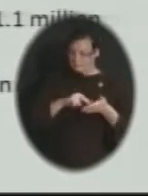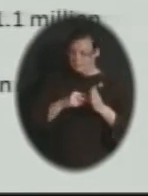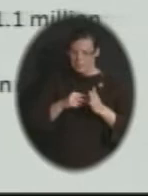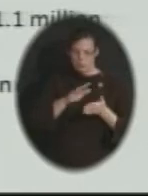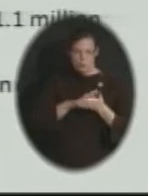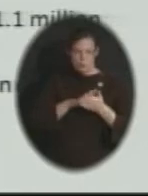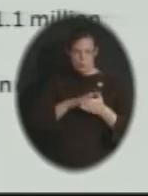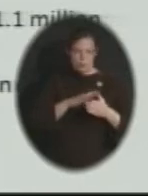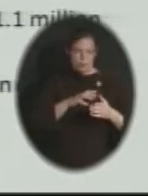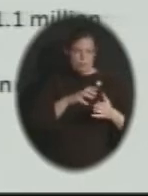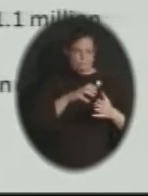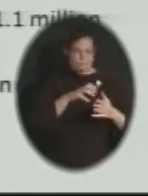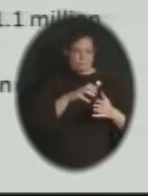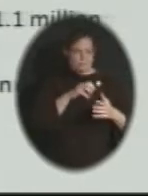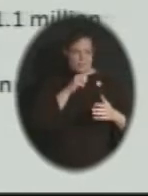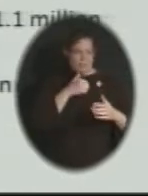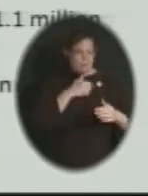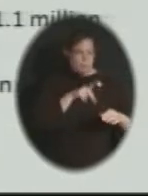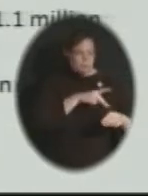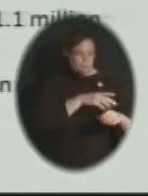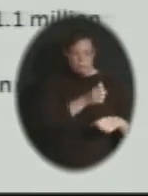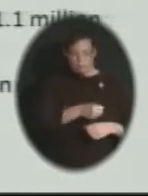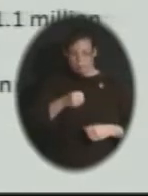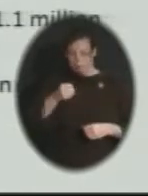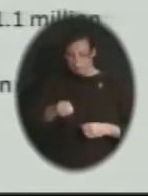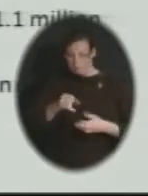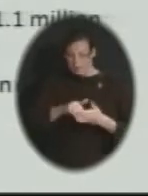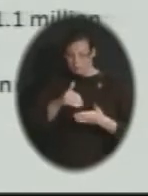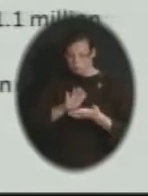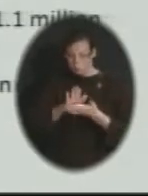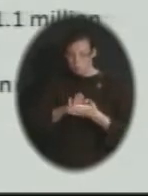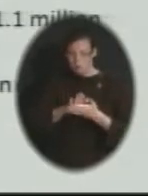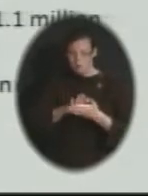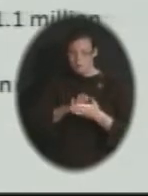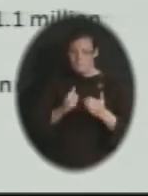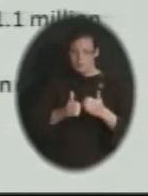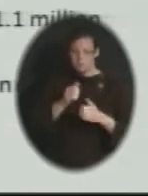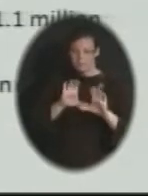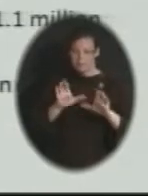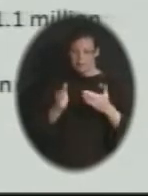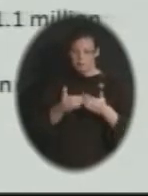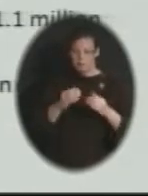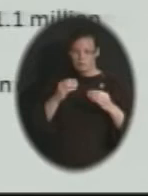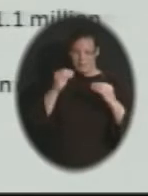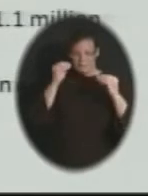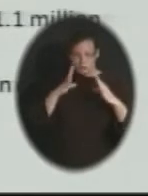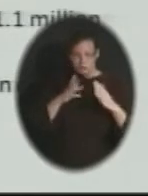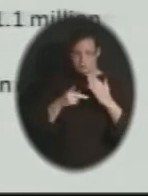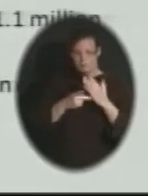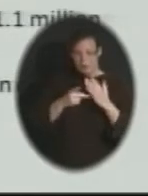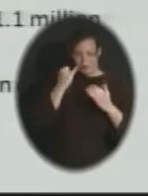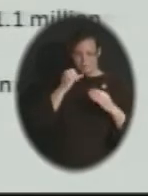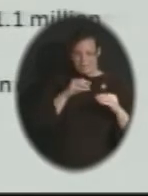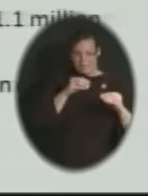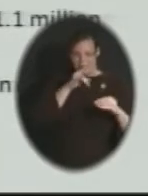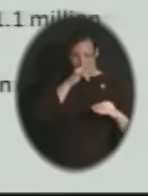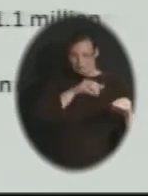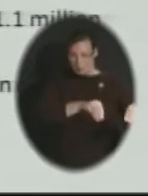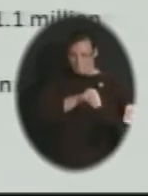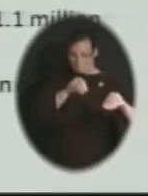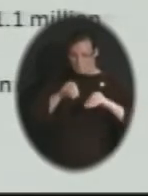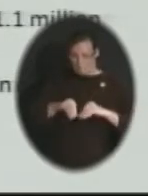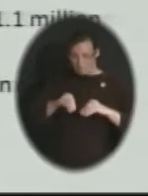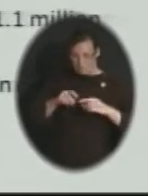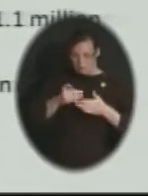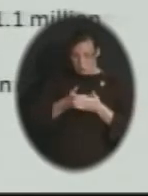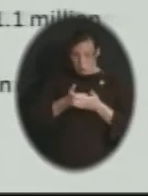school loses a principal and we put them in that school. It's really most of the classroom teachers and parents, if kids are moving from one school to this